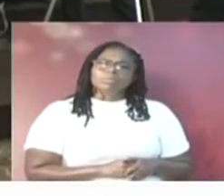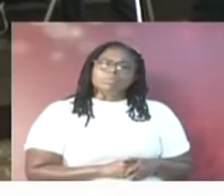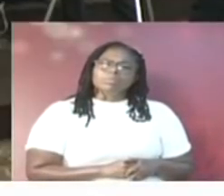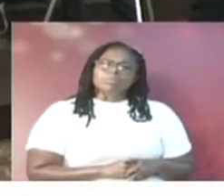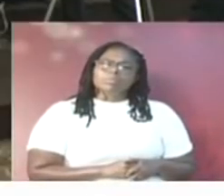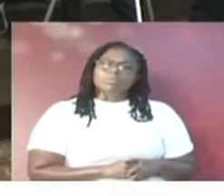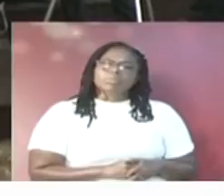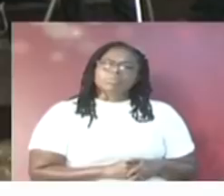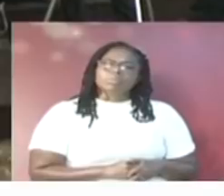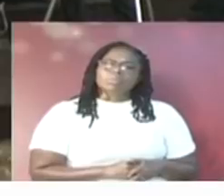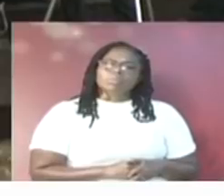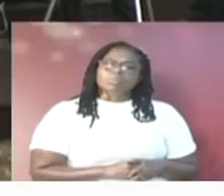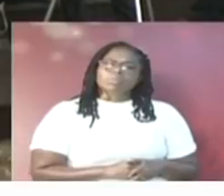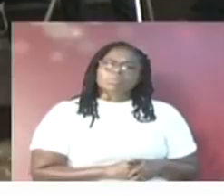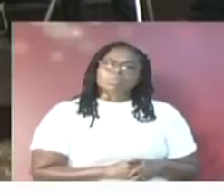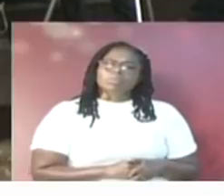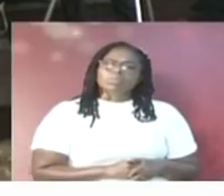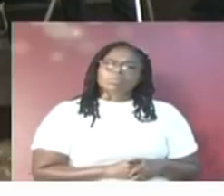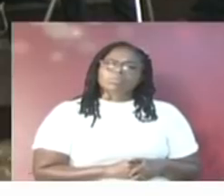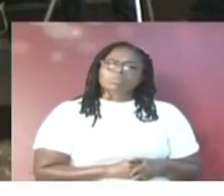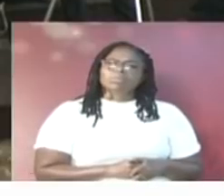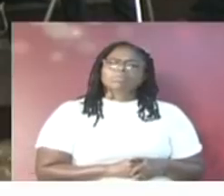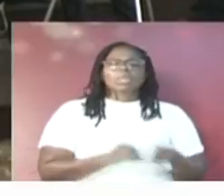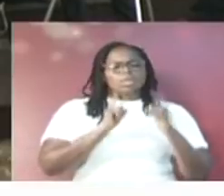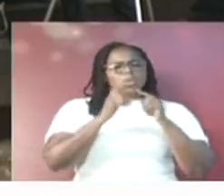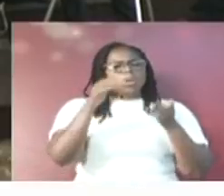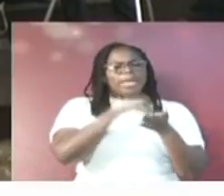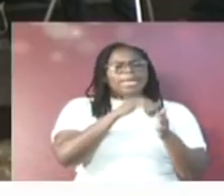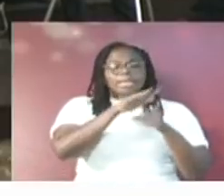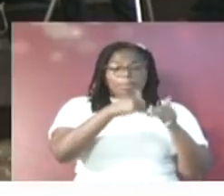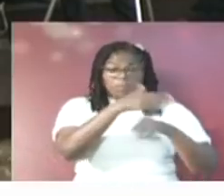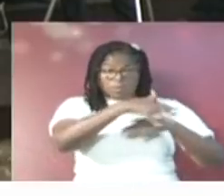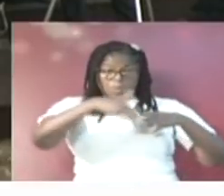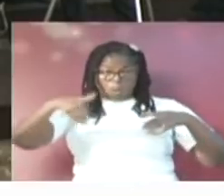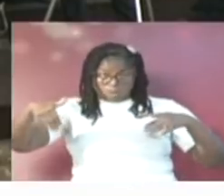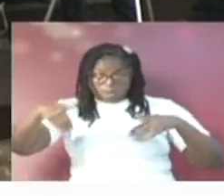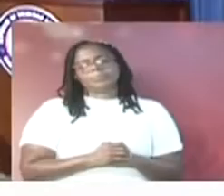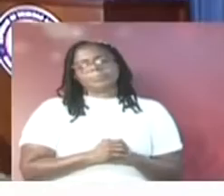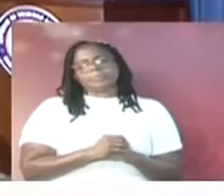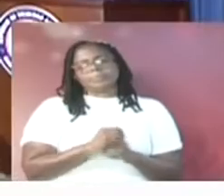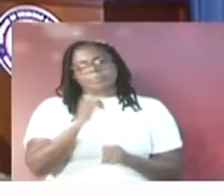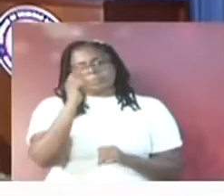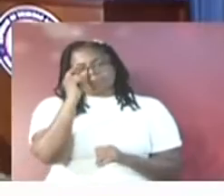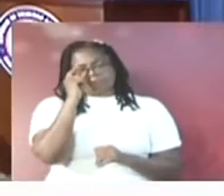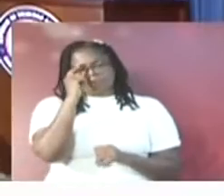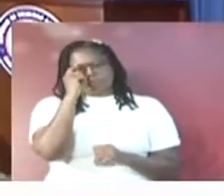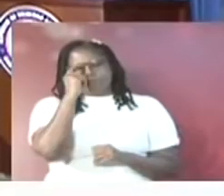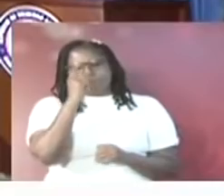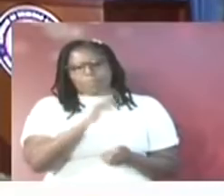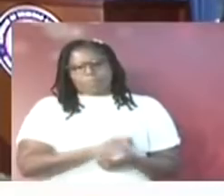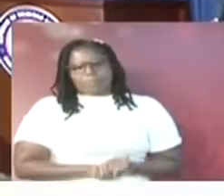the borders remain as closed as possible to ensure that we do not see a resurgence.